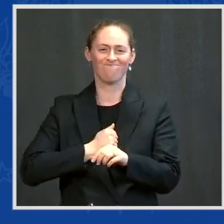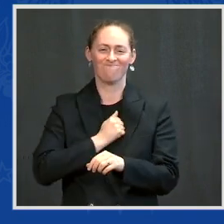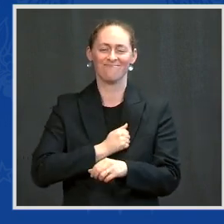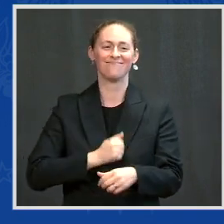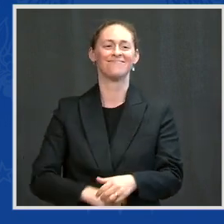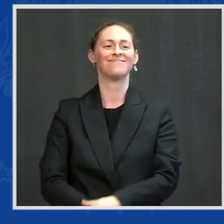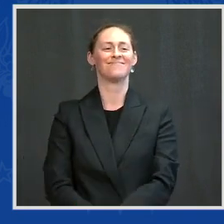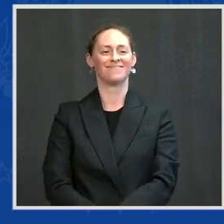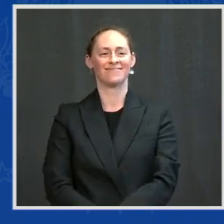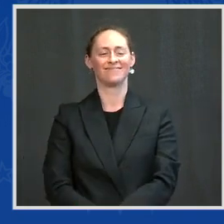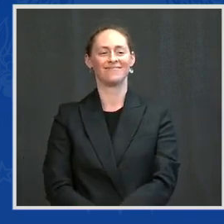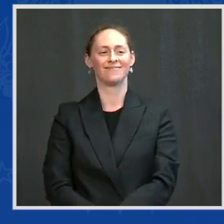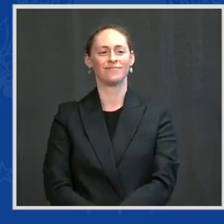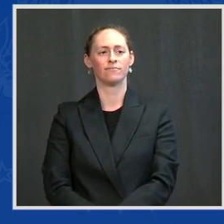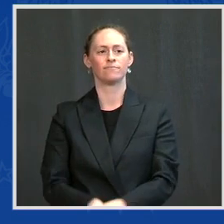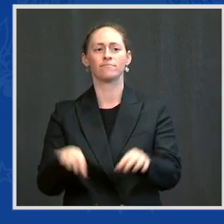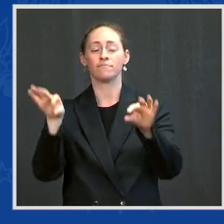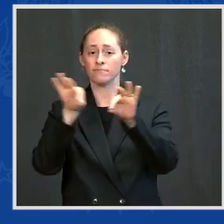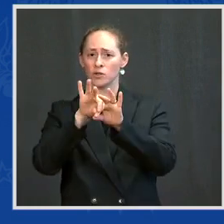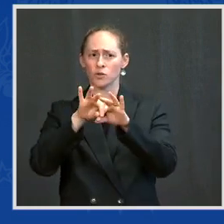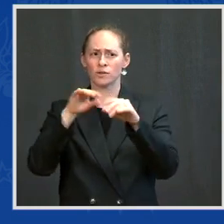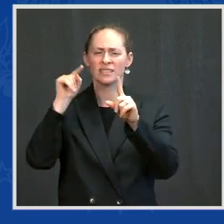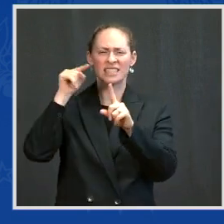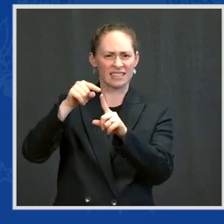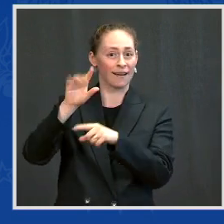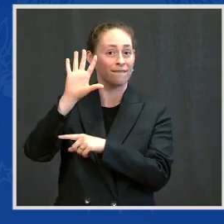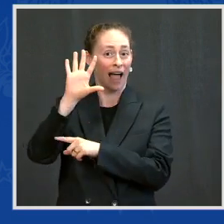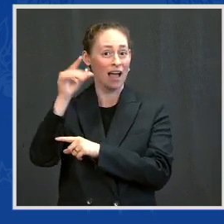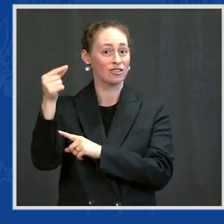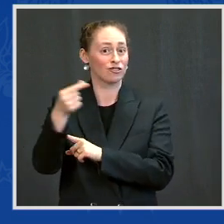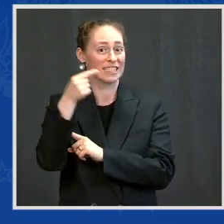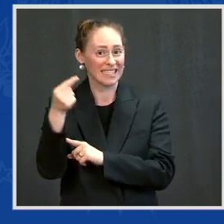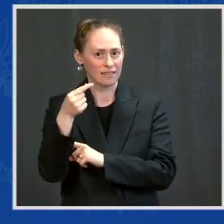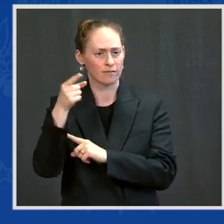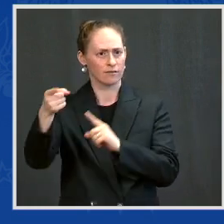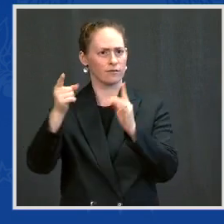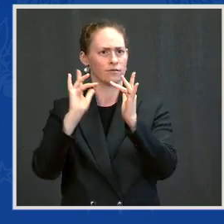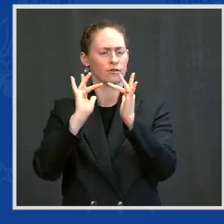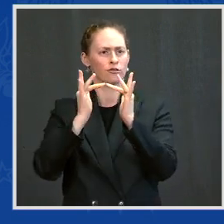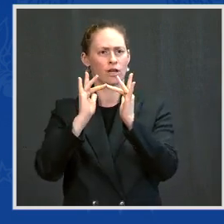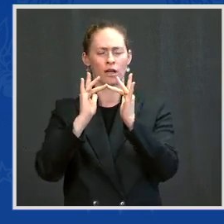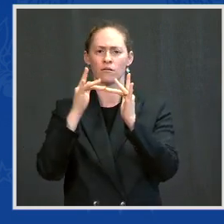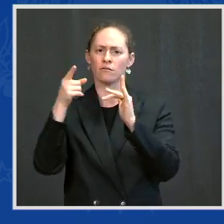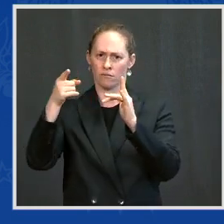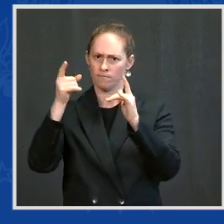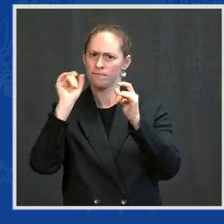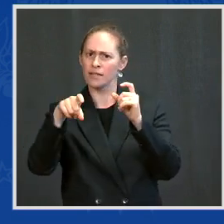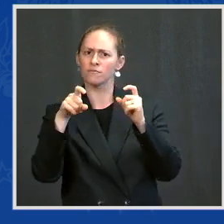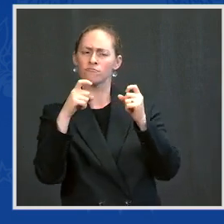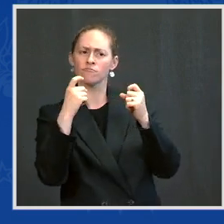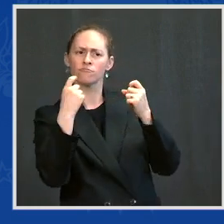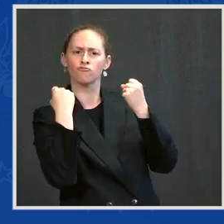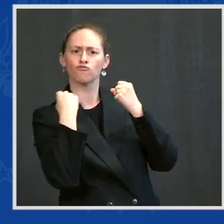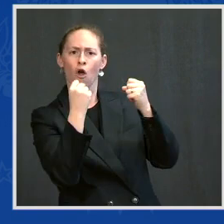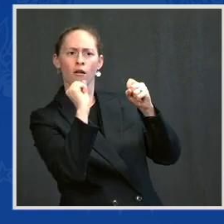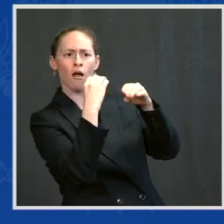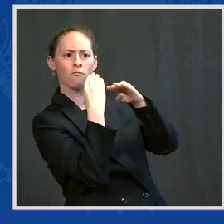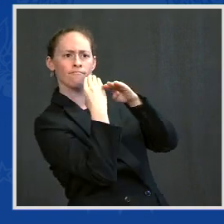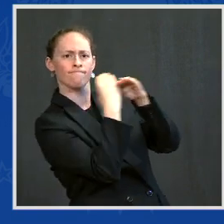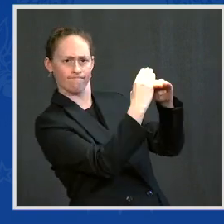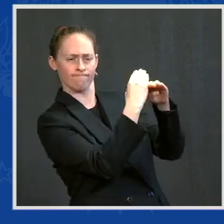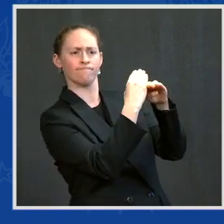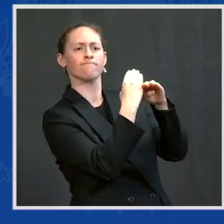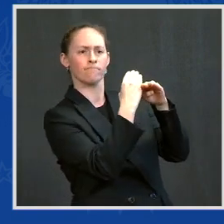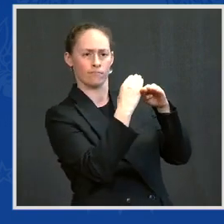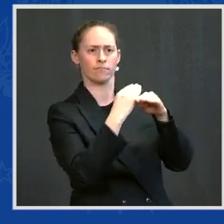5G networks. And I'm particularly gratified that so many leading South Korean companies see the benefits of investing in the